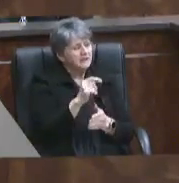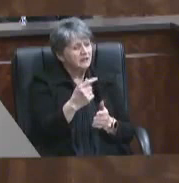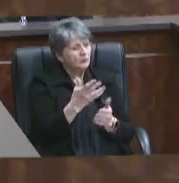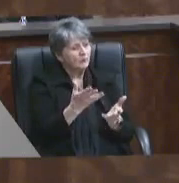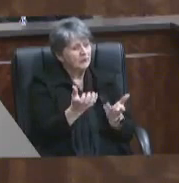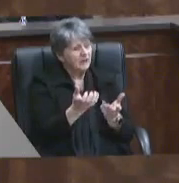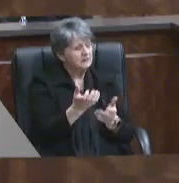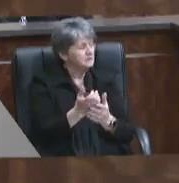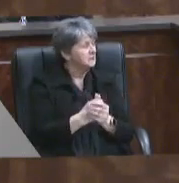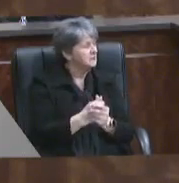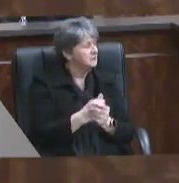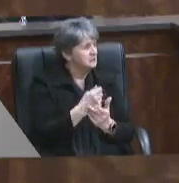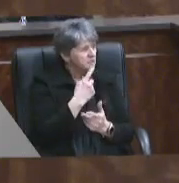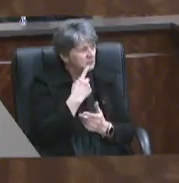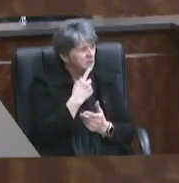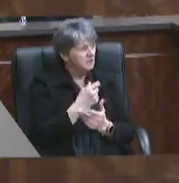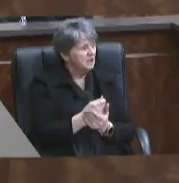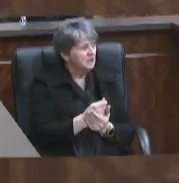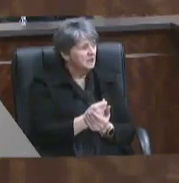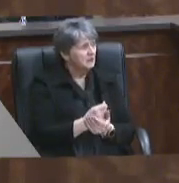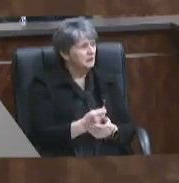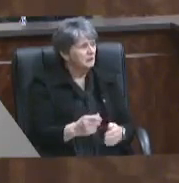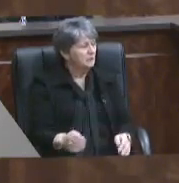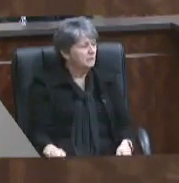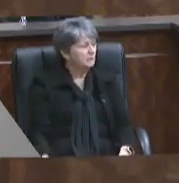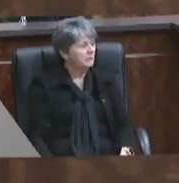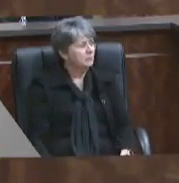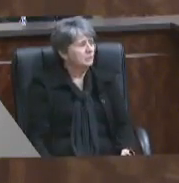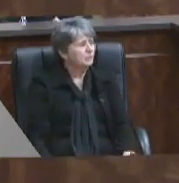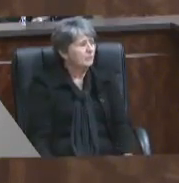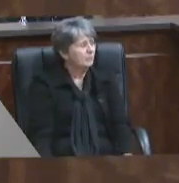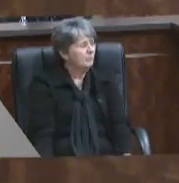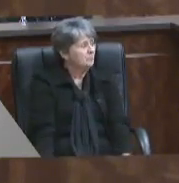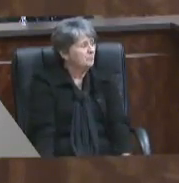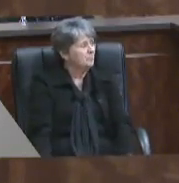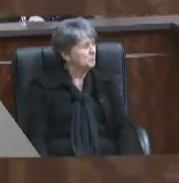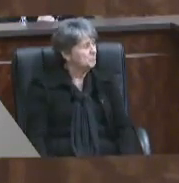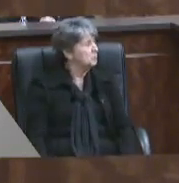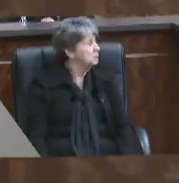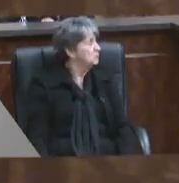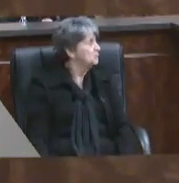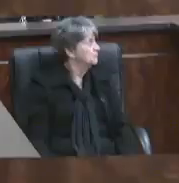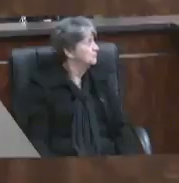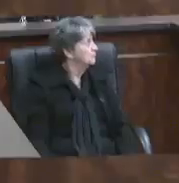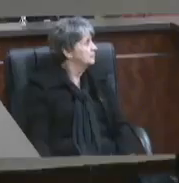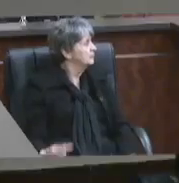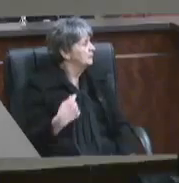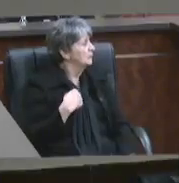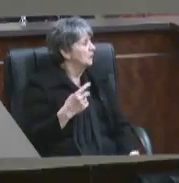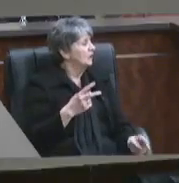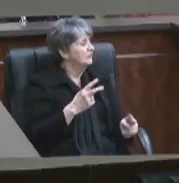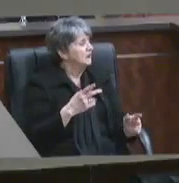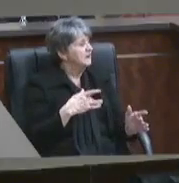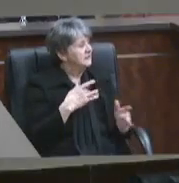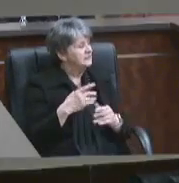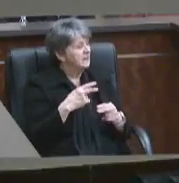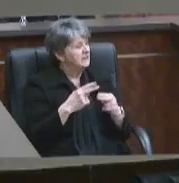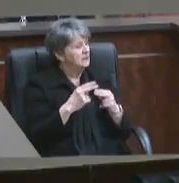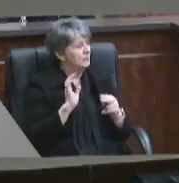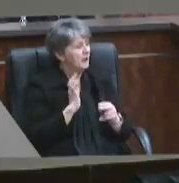make regarding COG. We're very excited and have been about our participation with